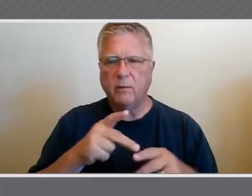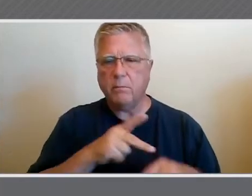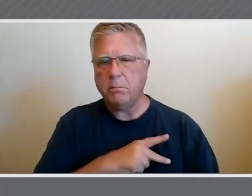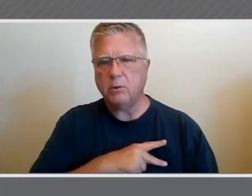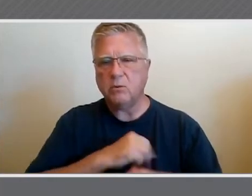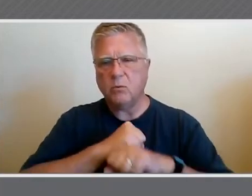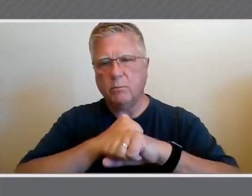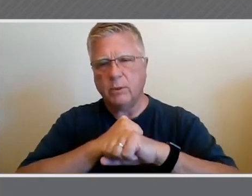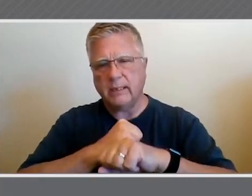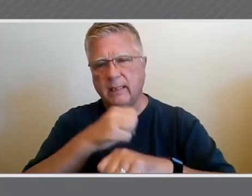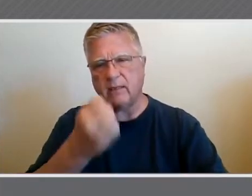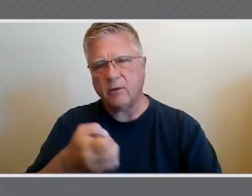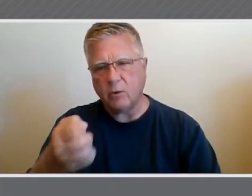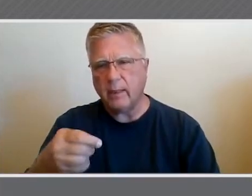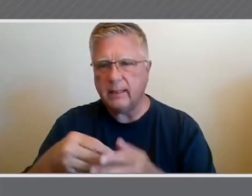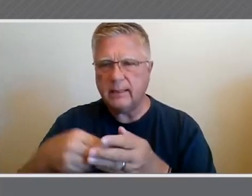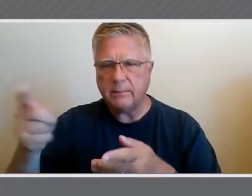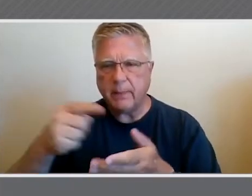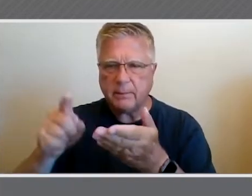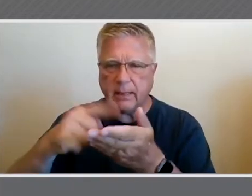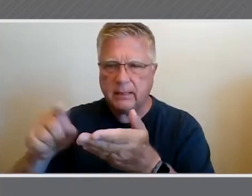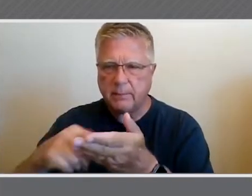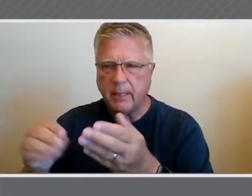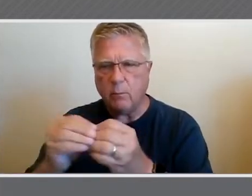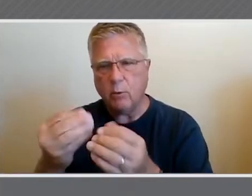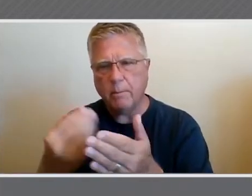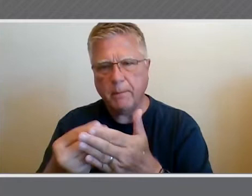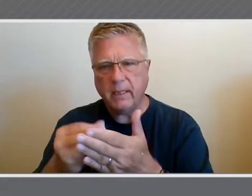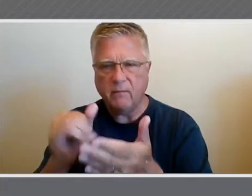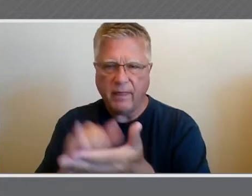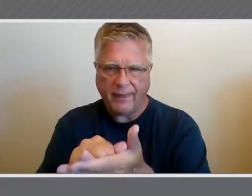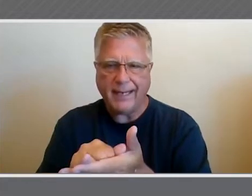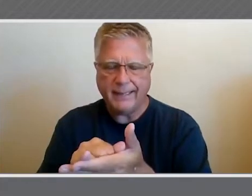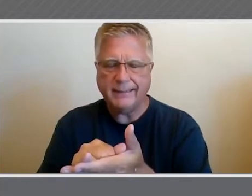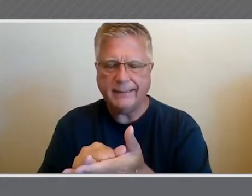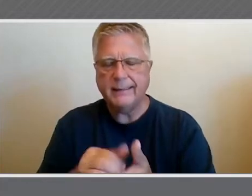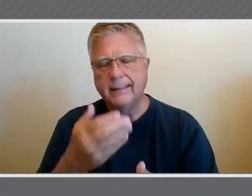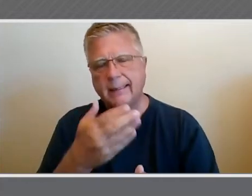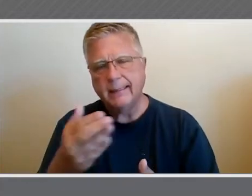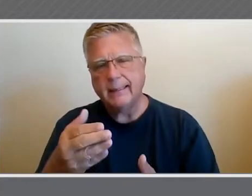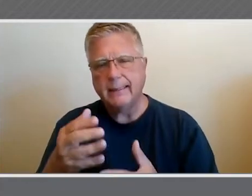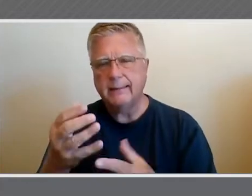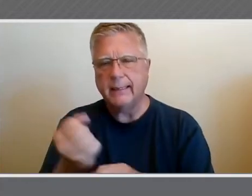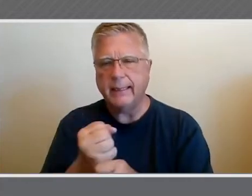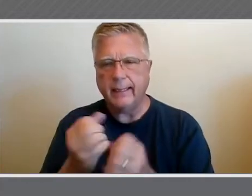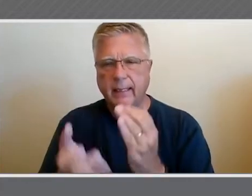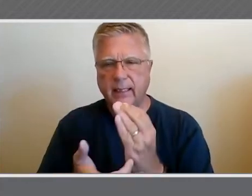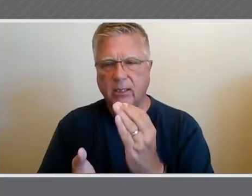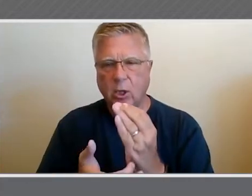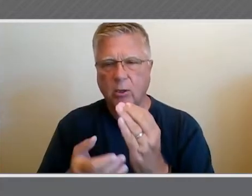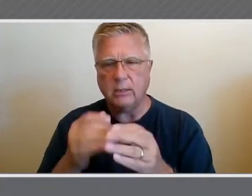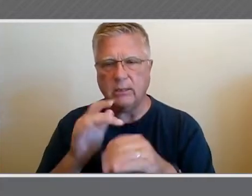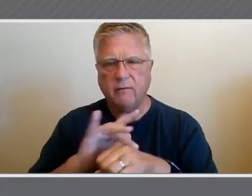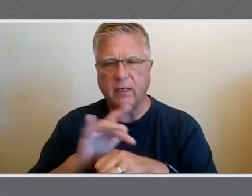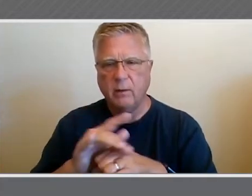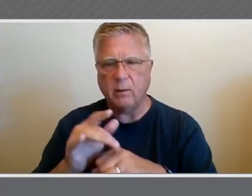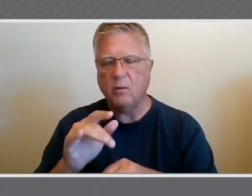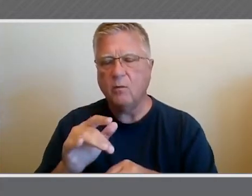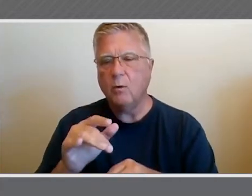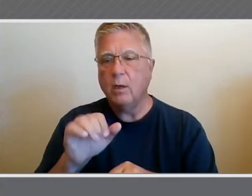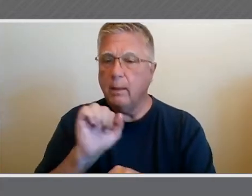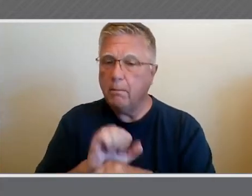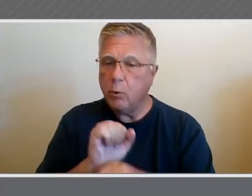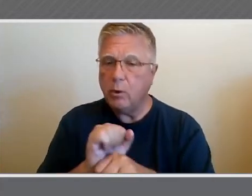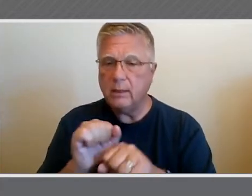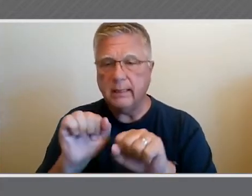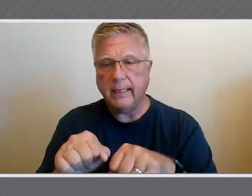equipment. We had to spend more money on things of that nature. We had to think about getting the technology available for eligible employees to work from home